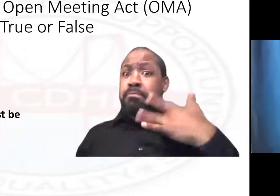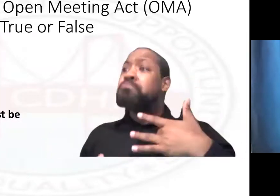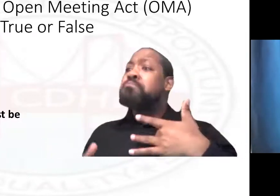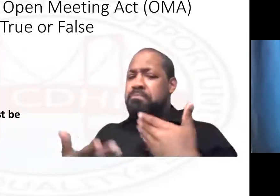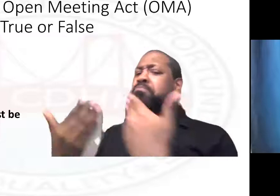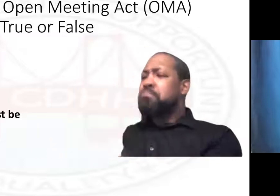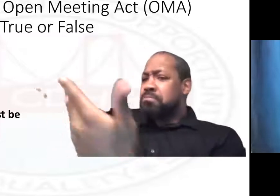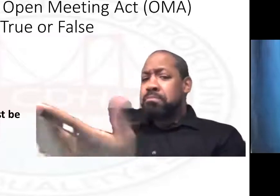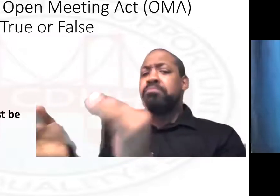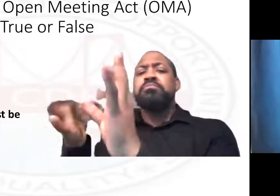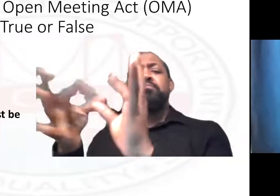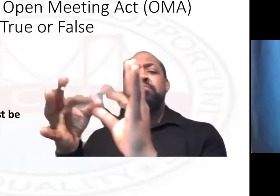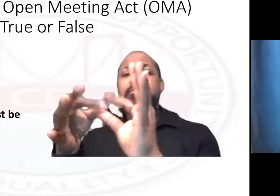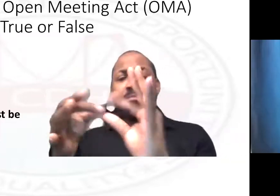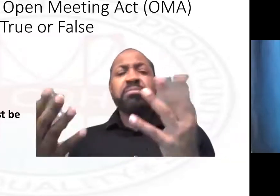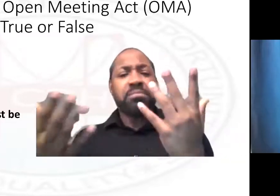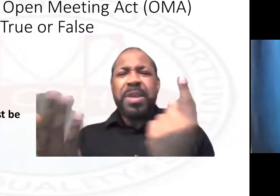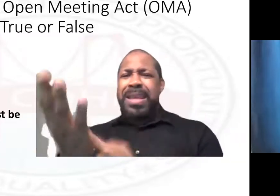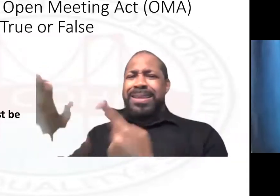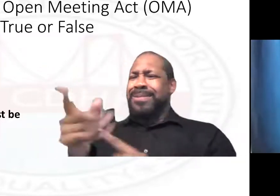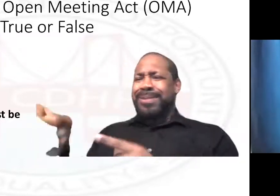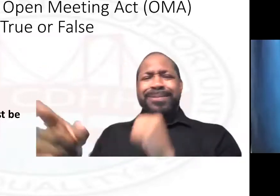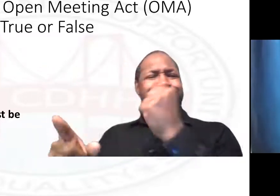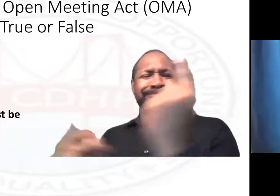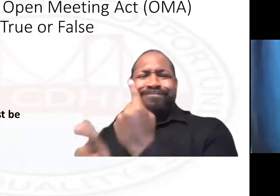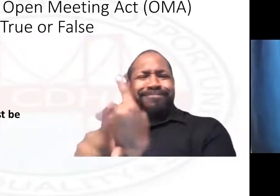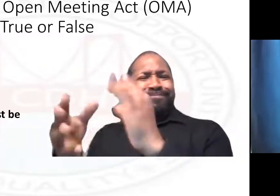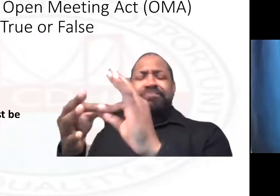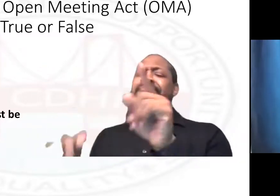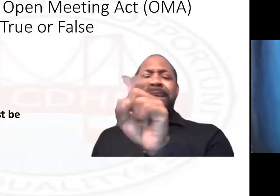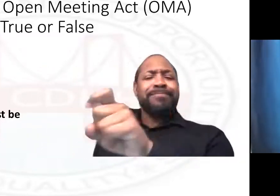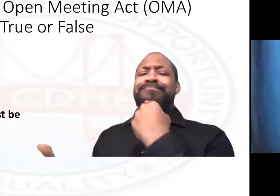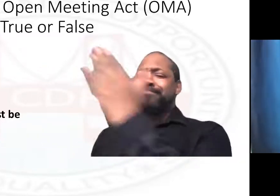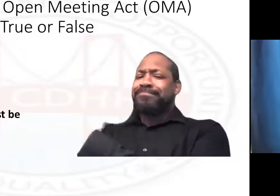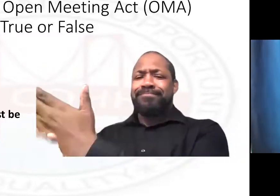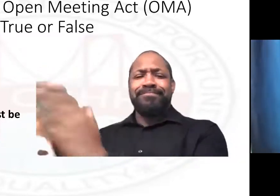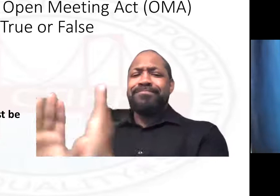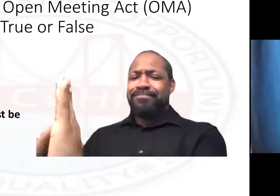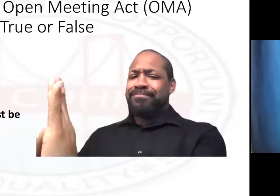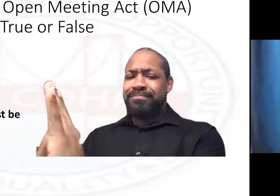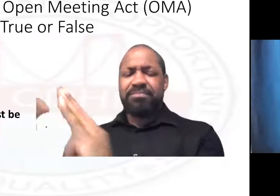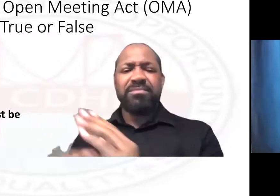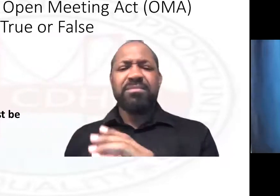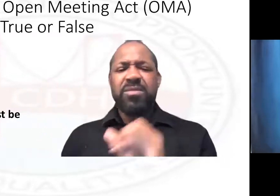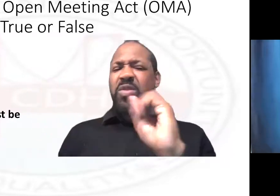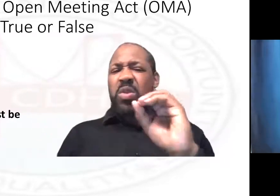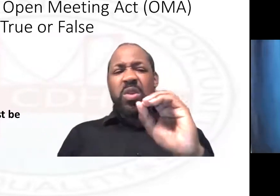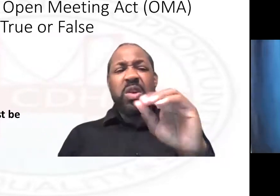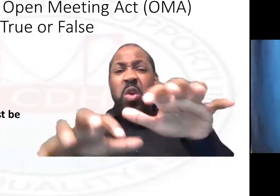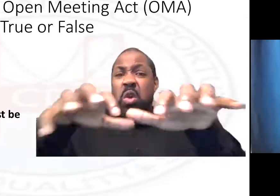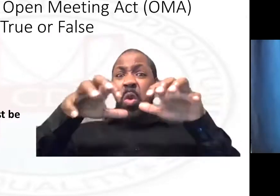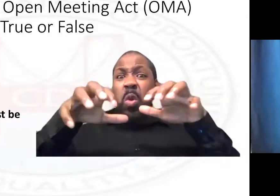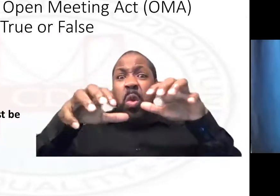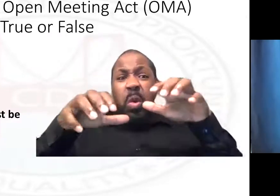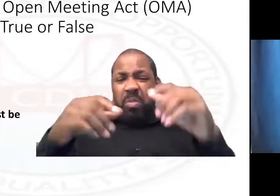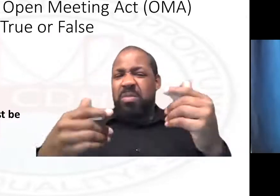until later, until the committee's proceedings have finished. And then the reason for that is that if